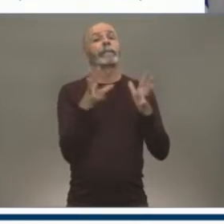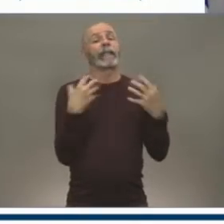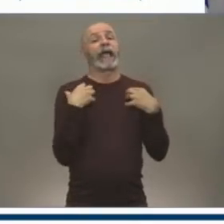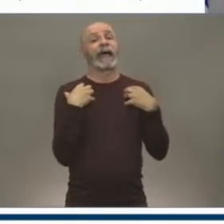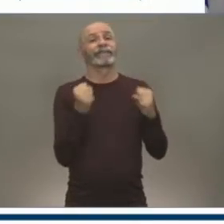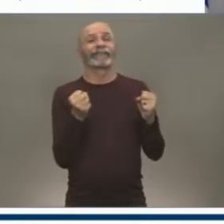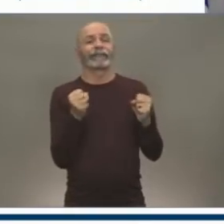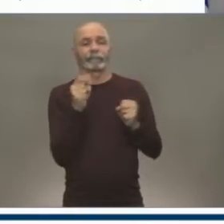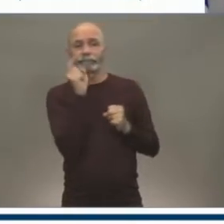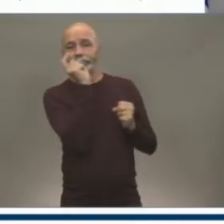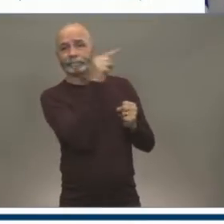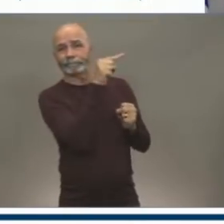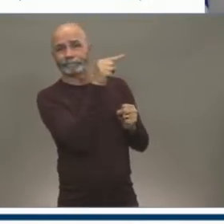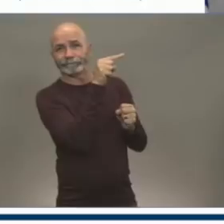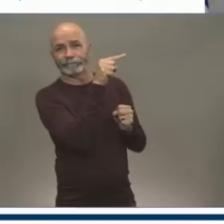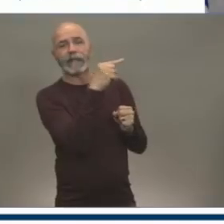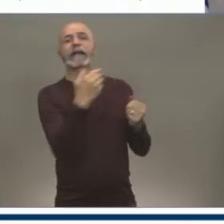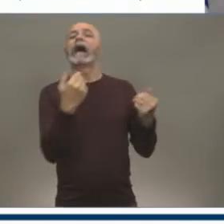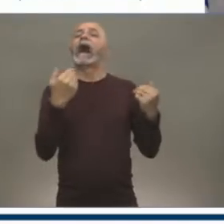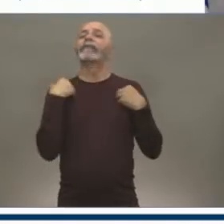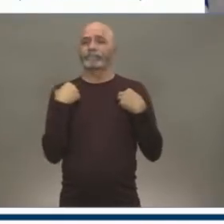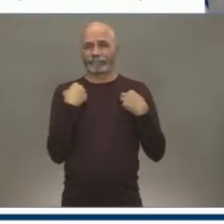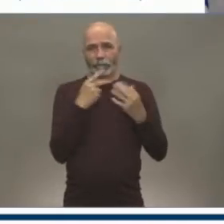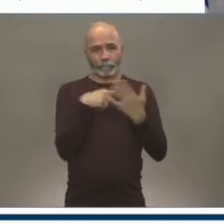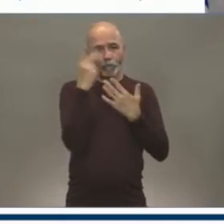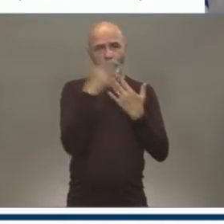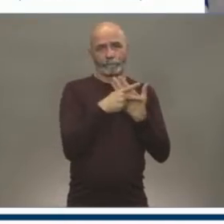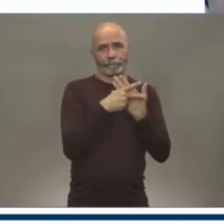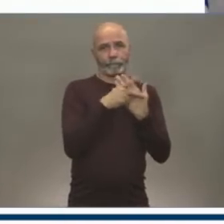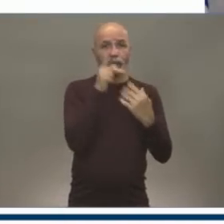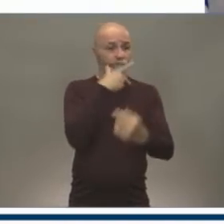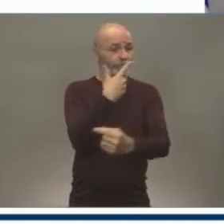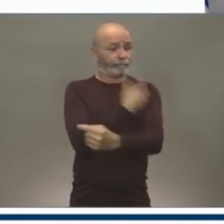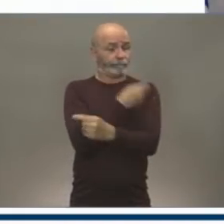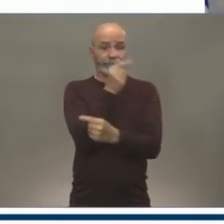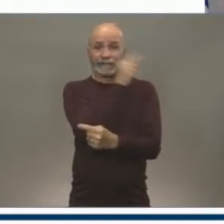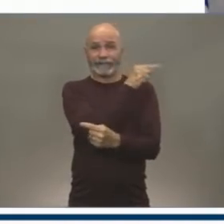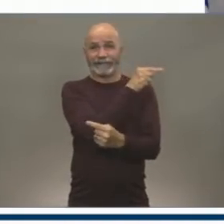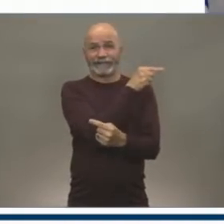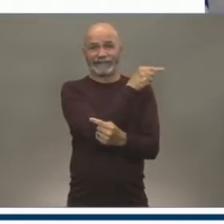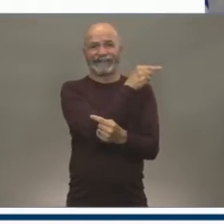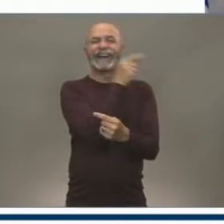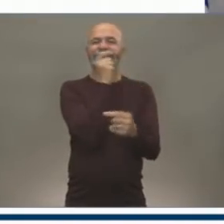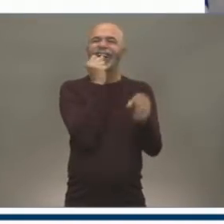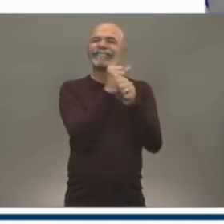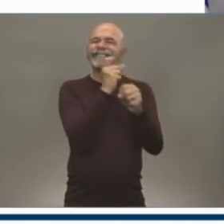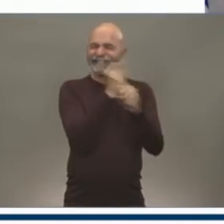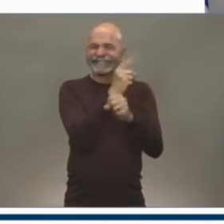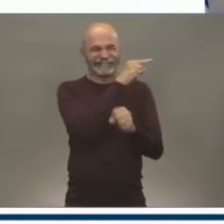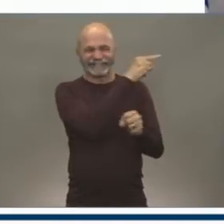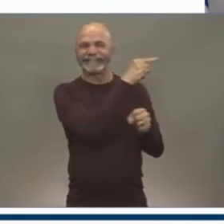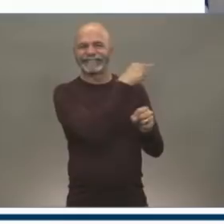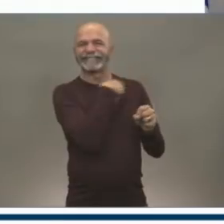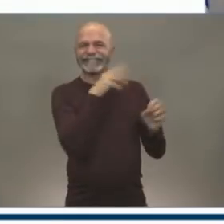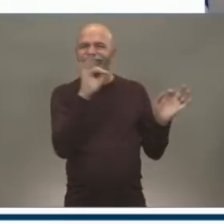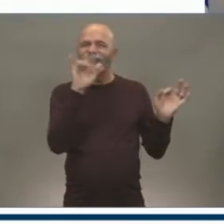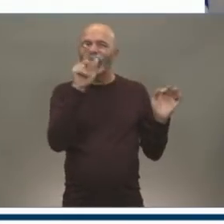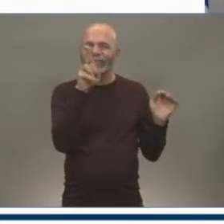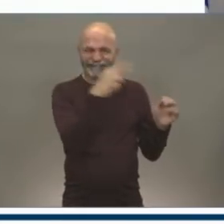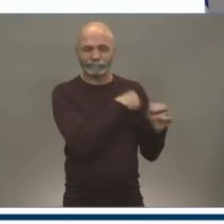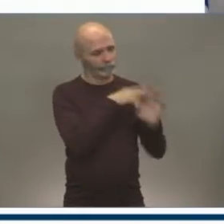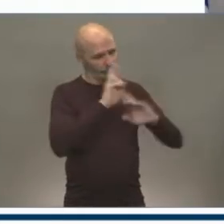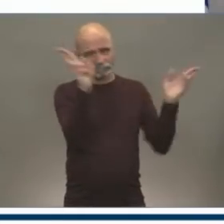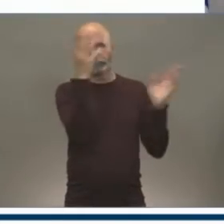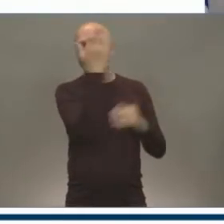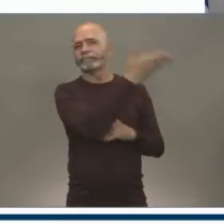have an immunization program every year that we would roll that out with flu shots. They